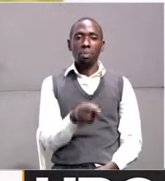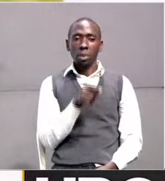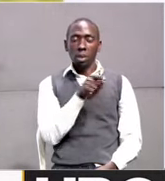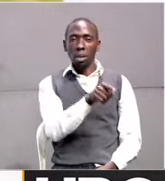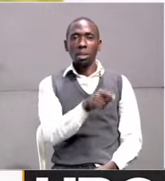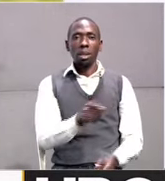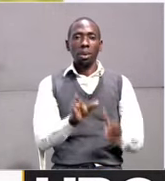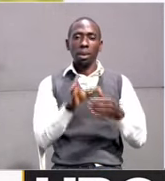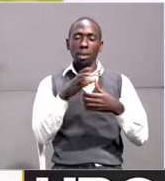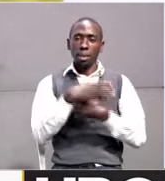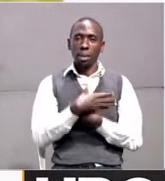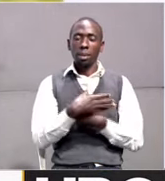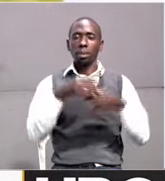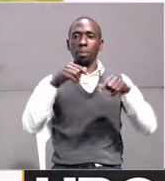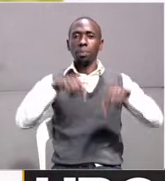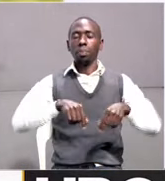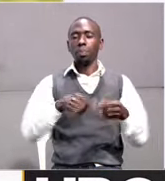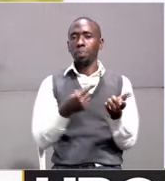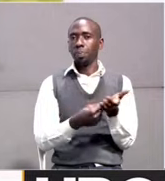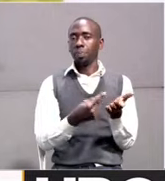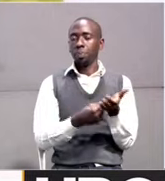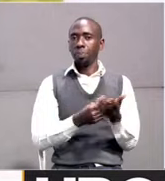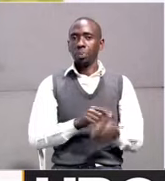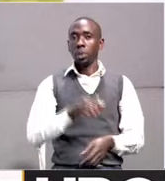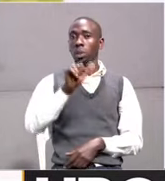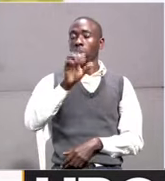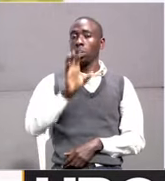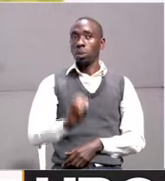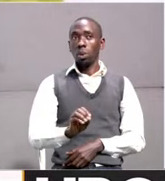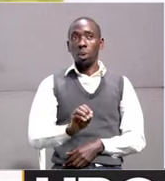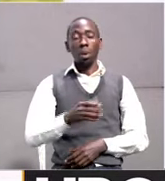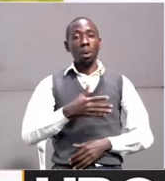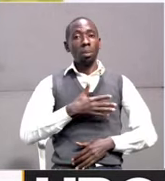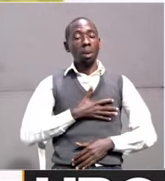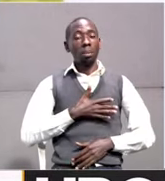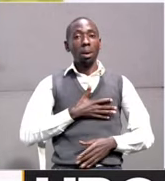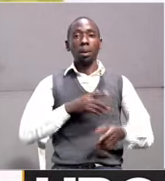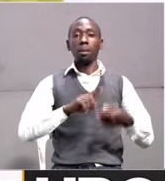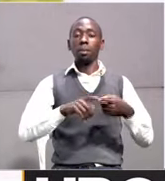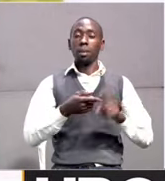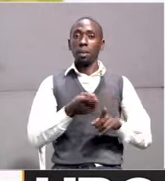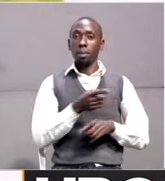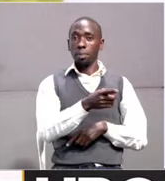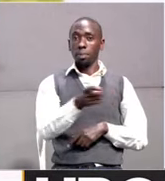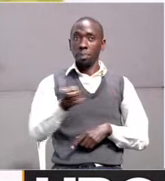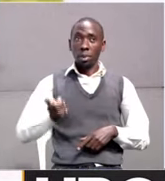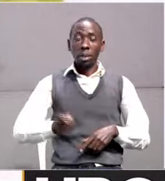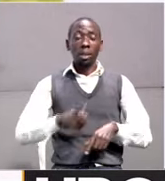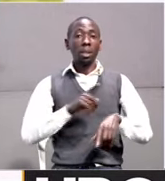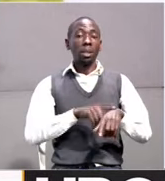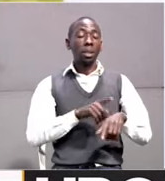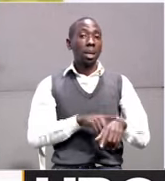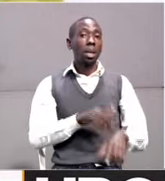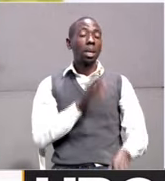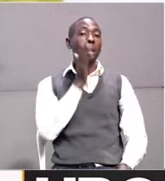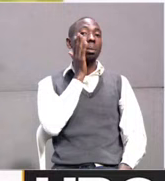This is our culture. So much so that by the time the Europeans came